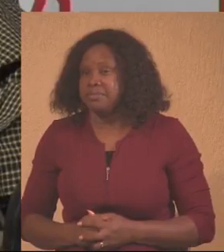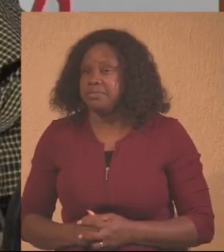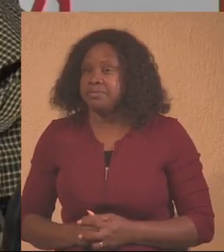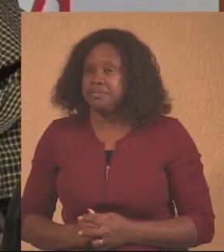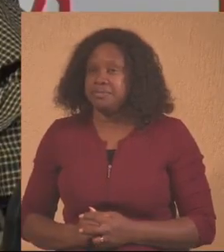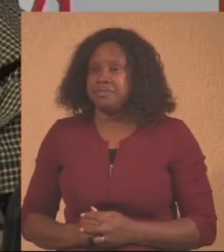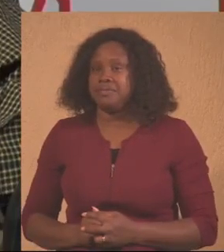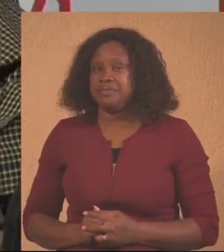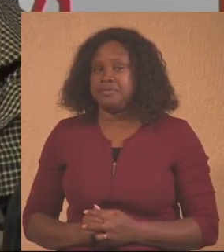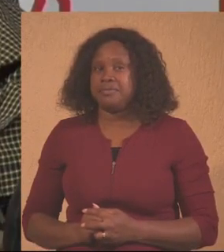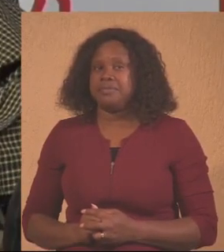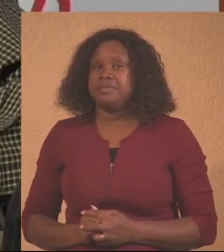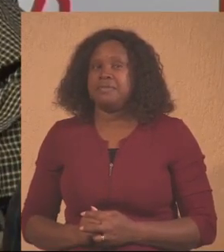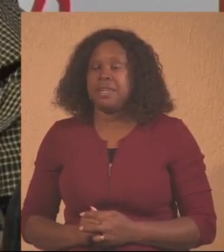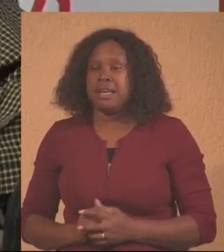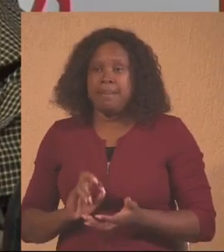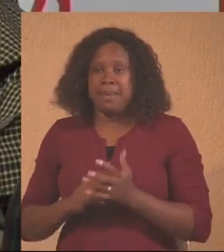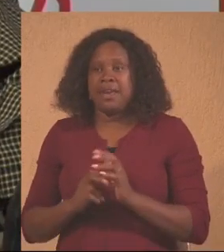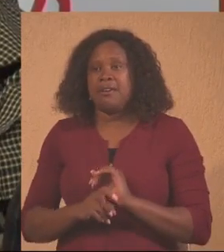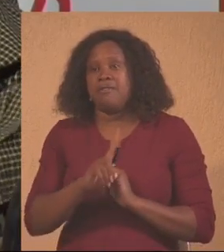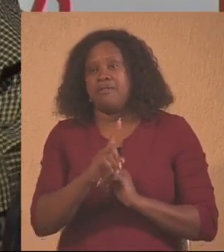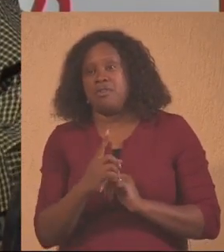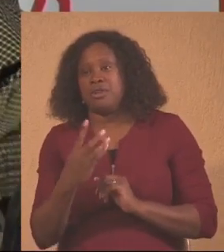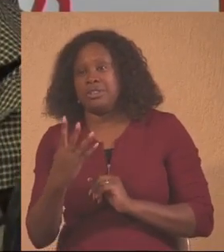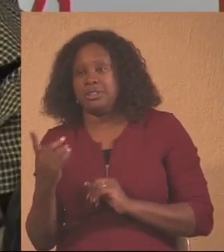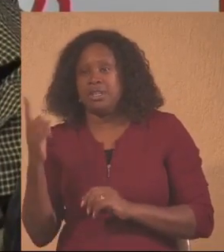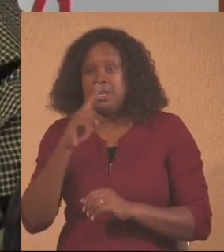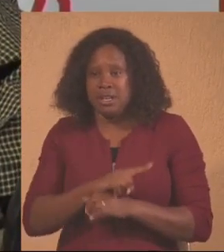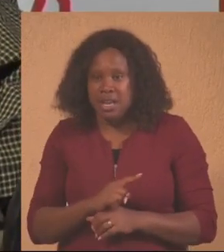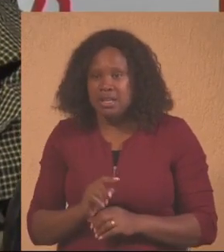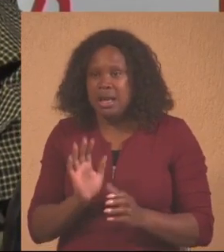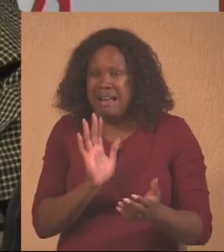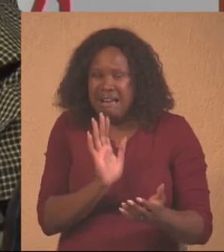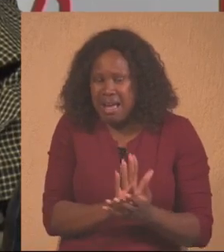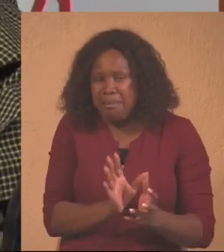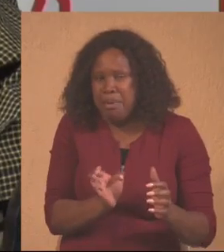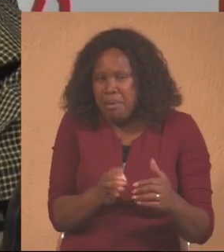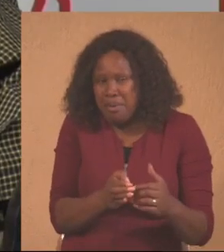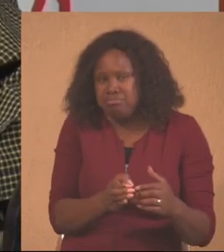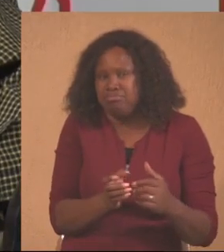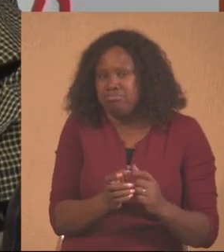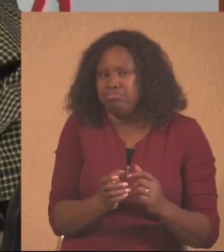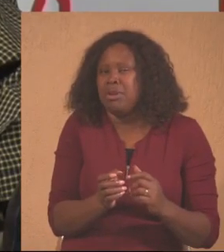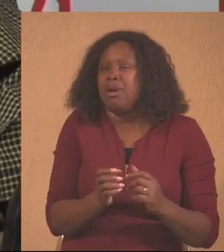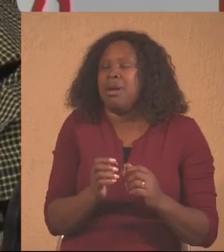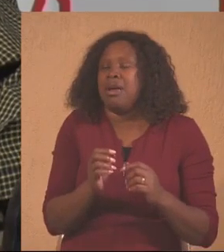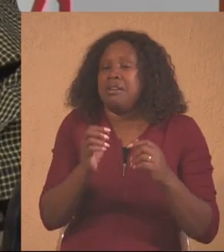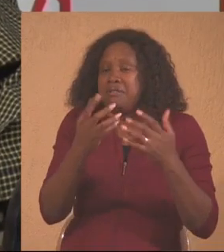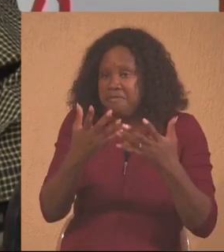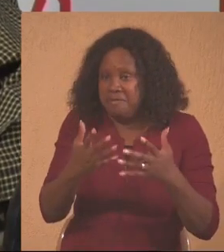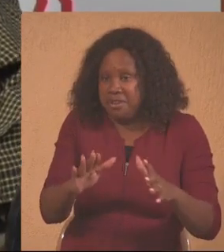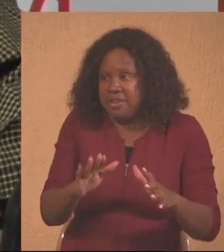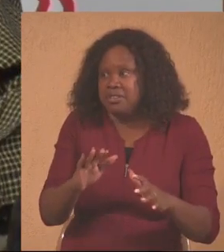procedures, finish the 14 days, be released, and join others. Thank you, Mr. Ntomwa. Yeah, the